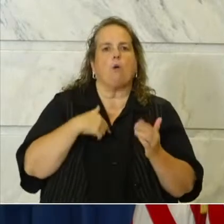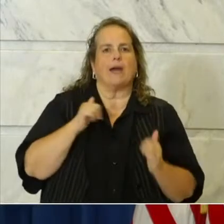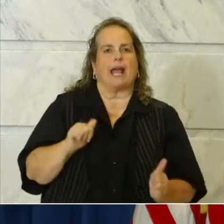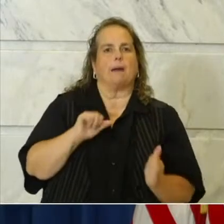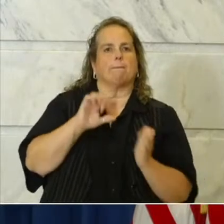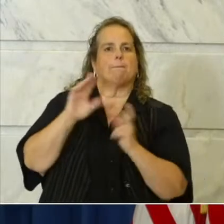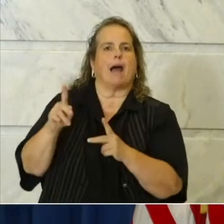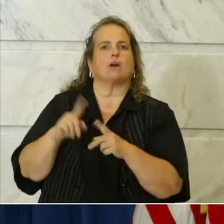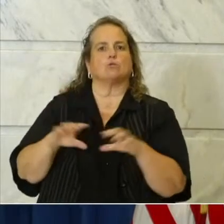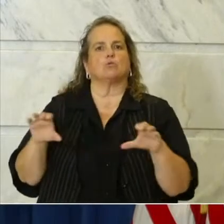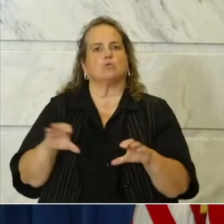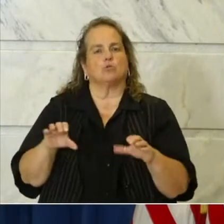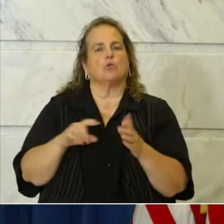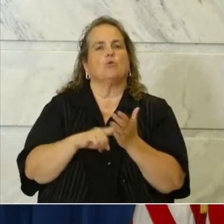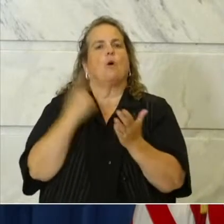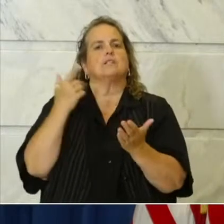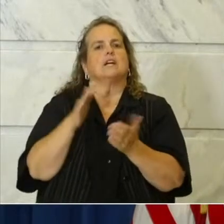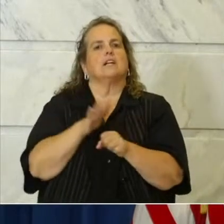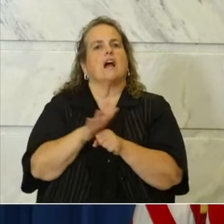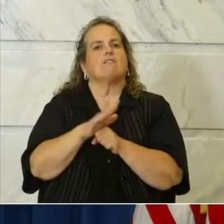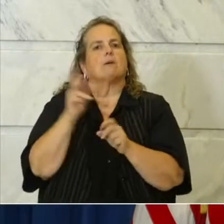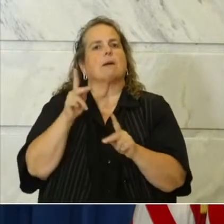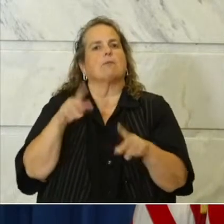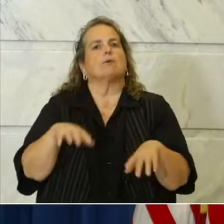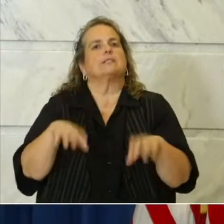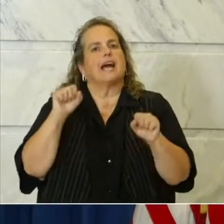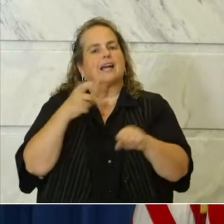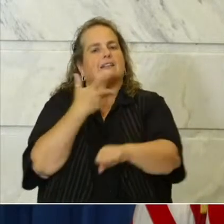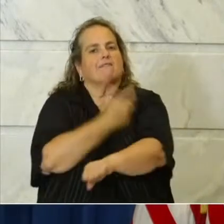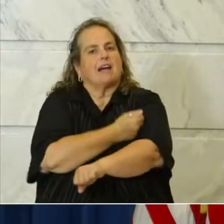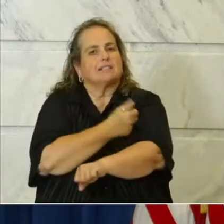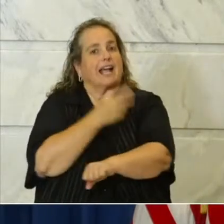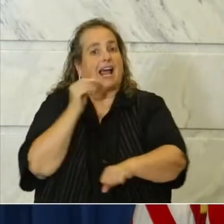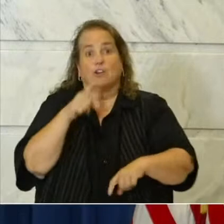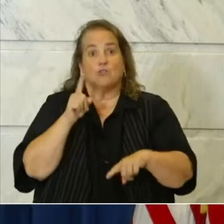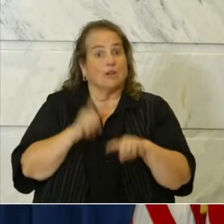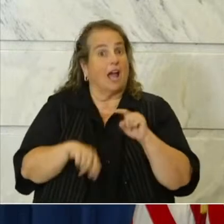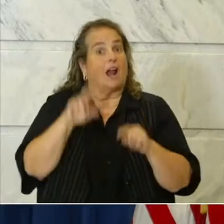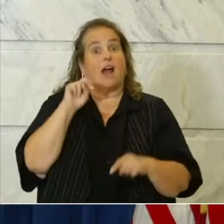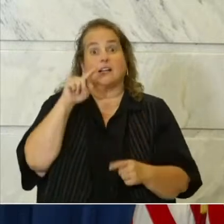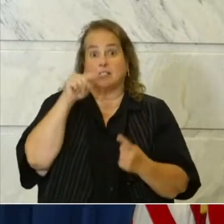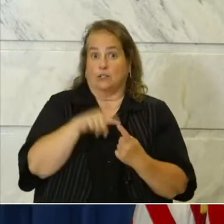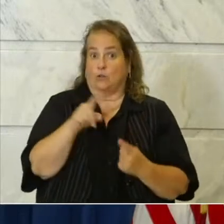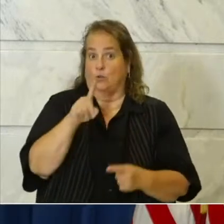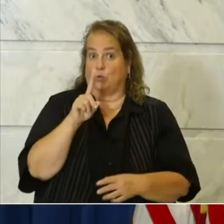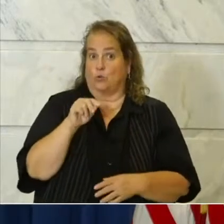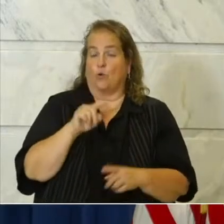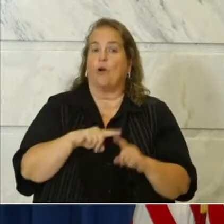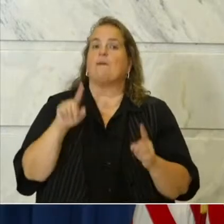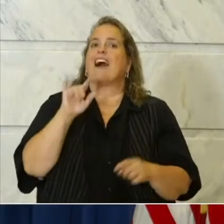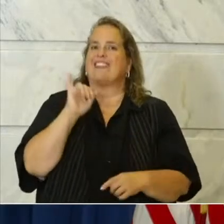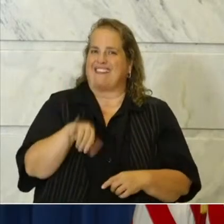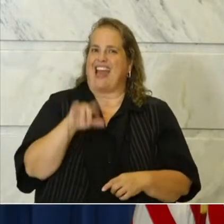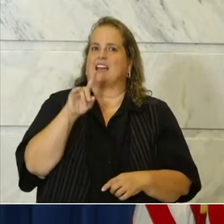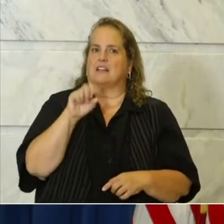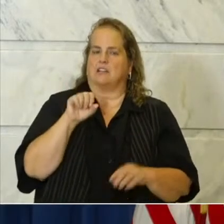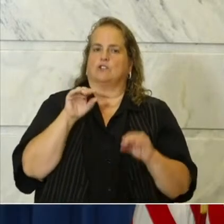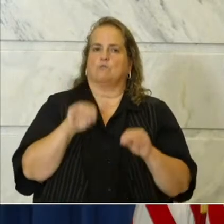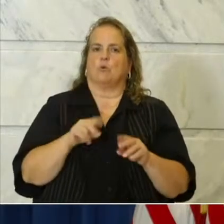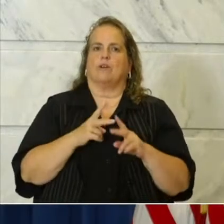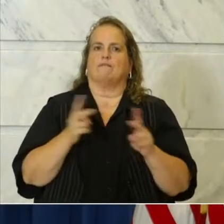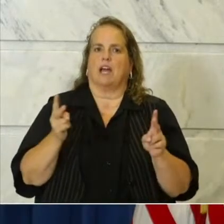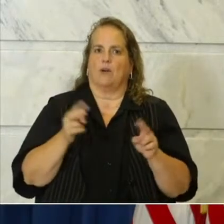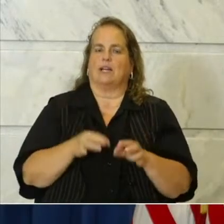people take the vaccine, and the fact that we can't until they do. But that does put a very